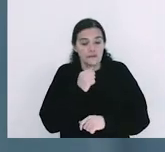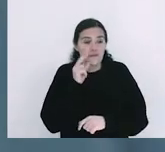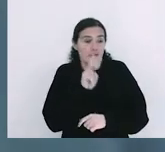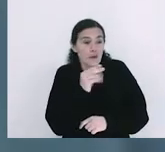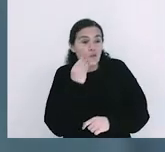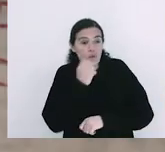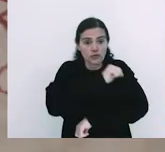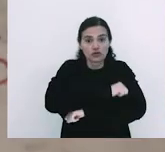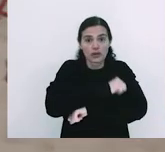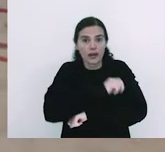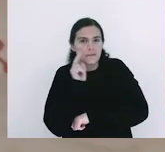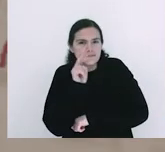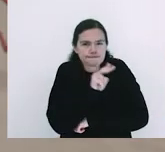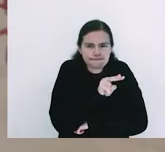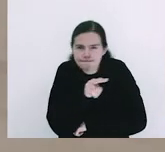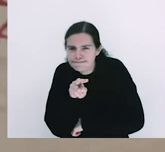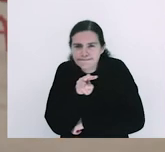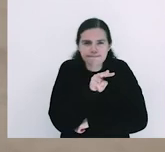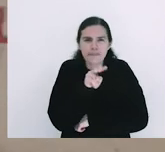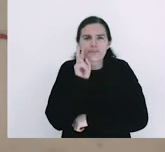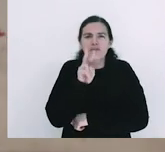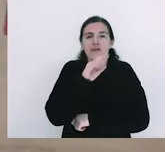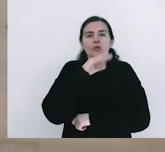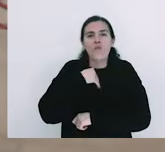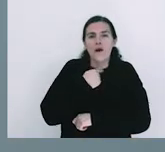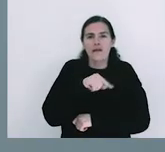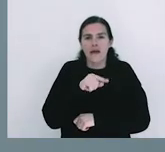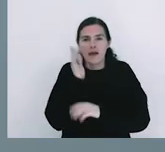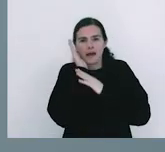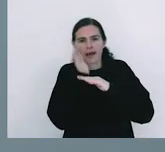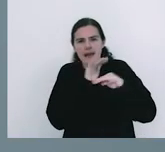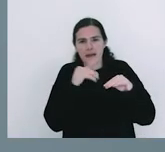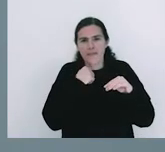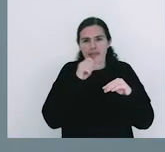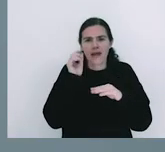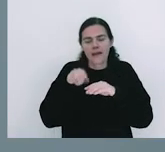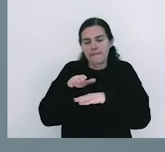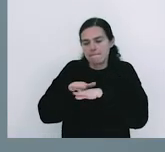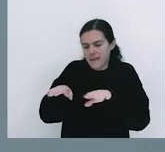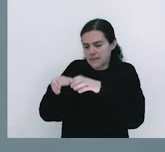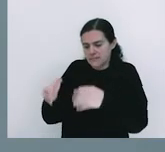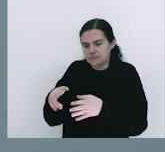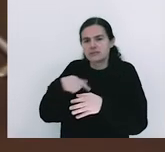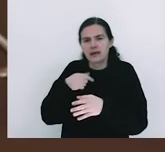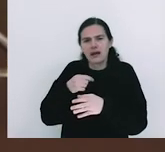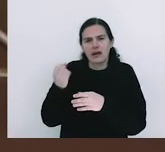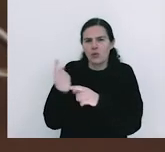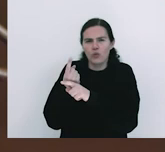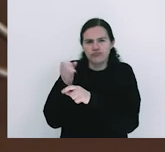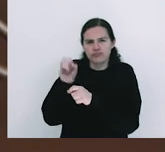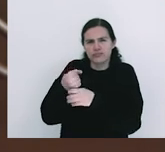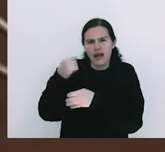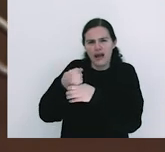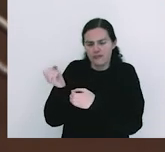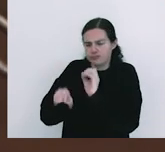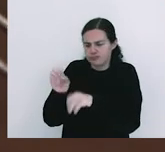the window and you see this bedroom with a bed, a bedside table cover with bottle